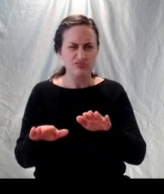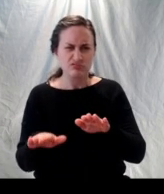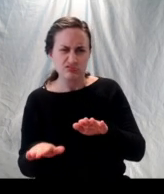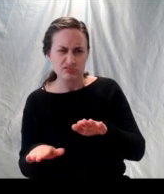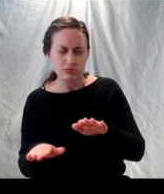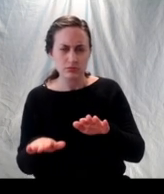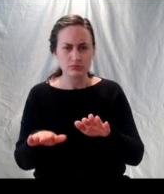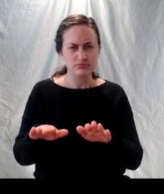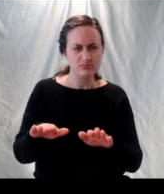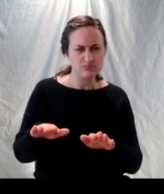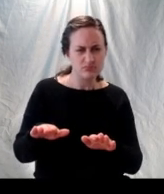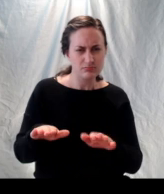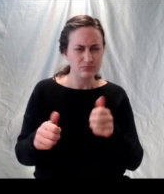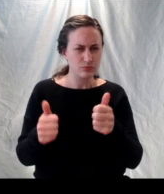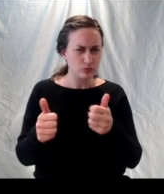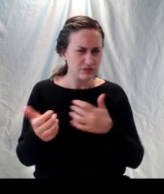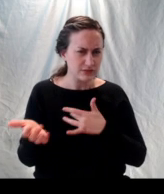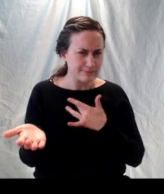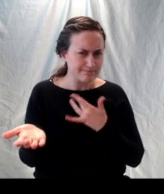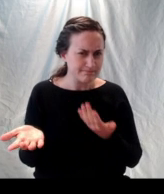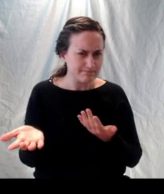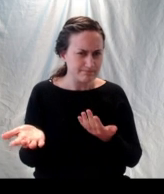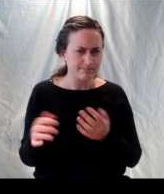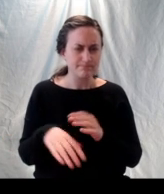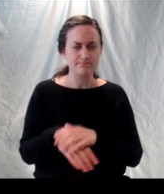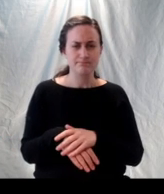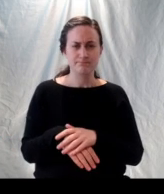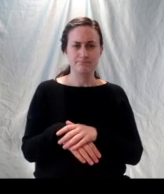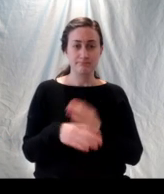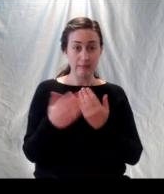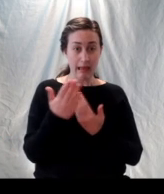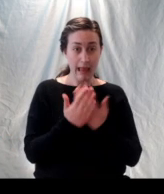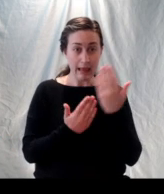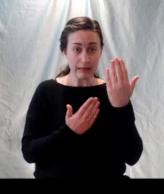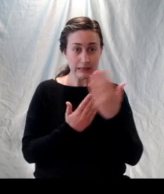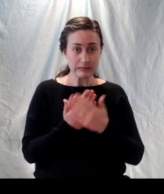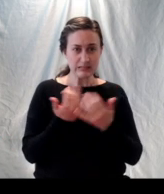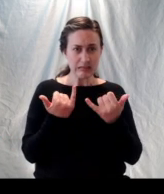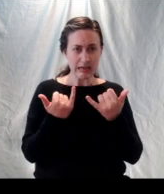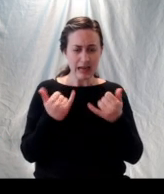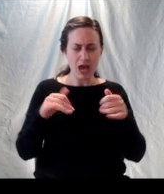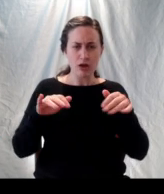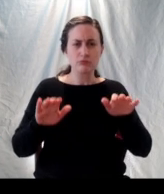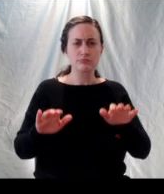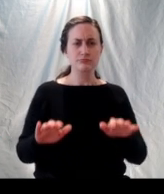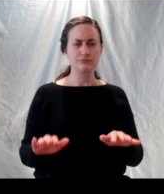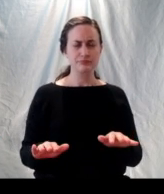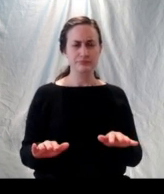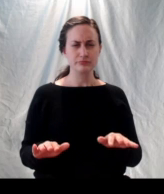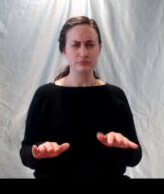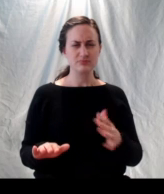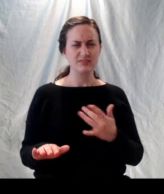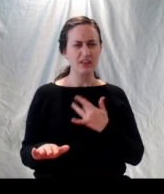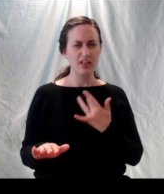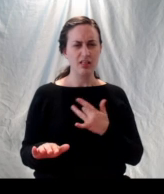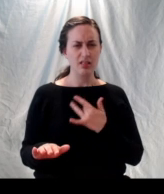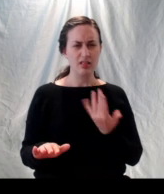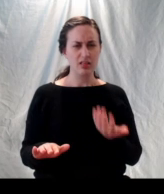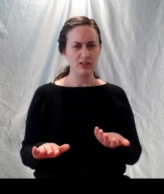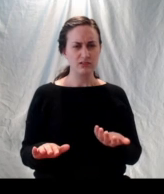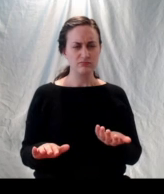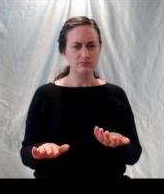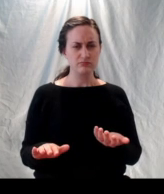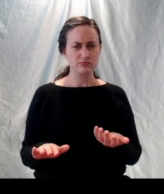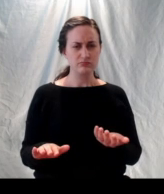legs. That contact between our body parts is not something that we usually focus on.